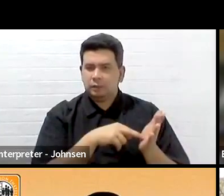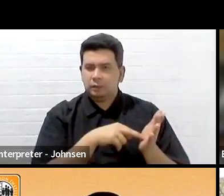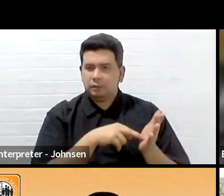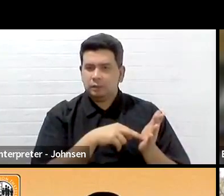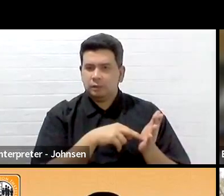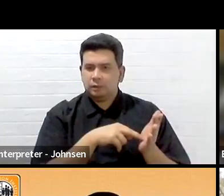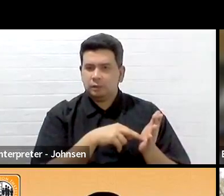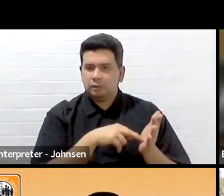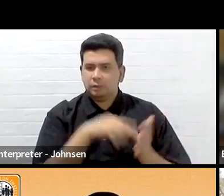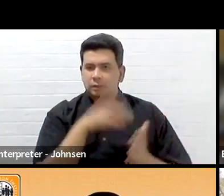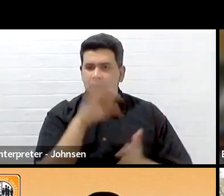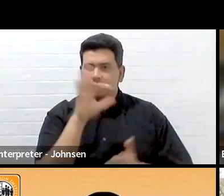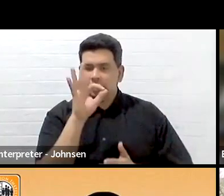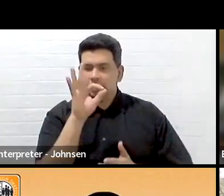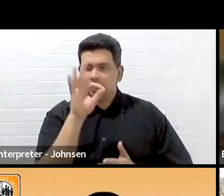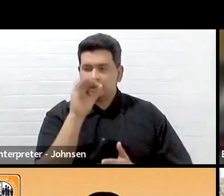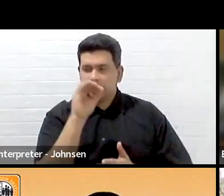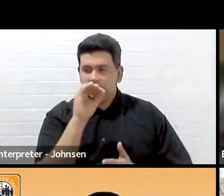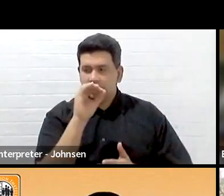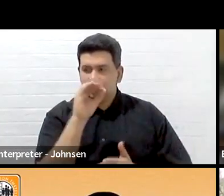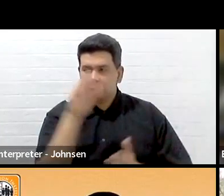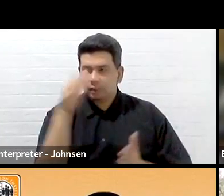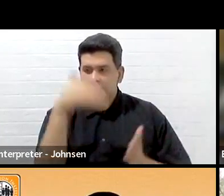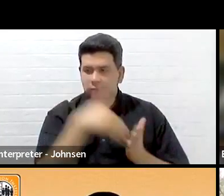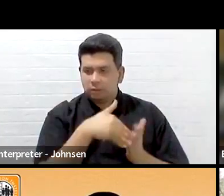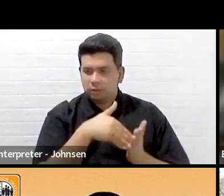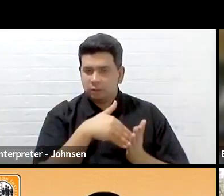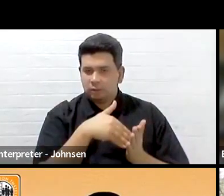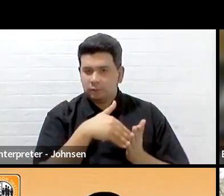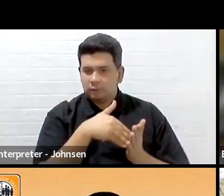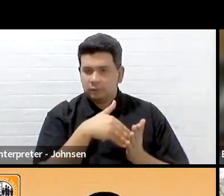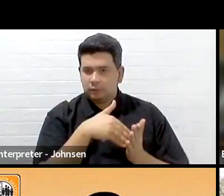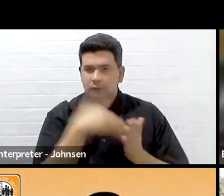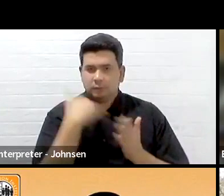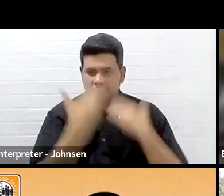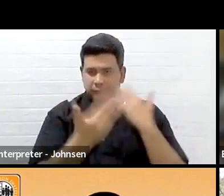90,000 figure. At the time when we had